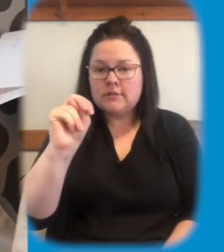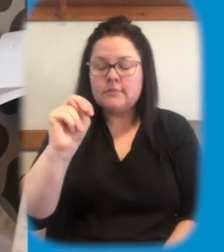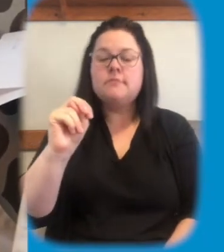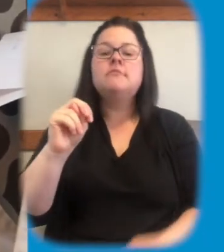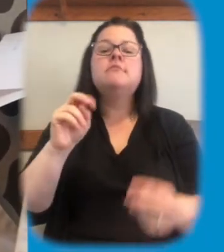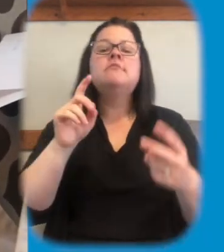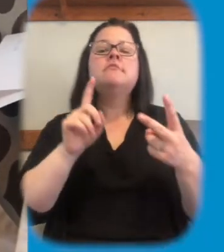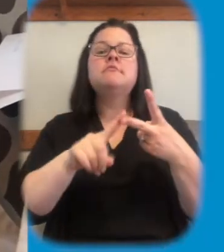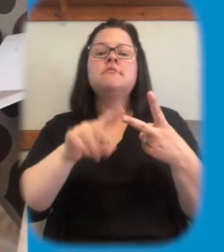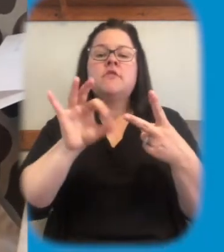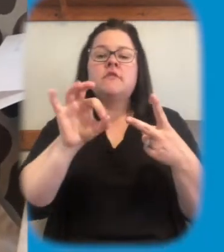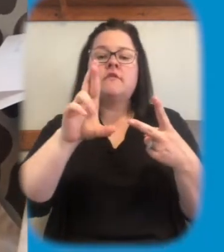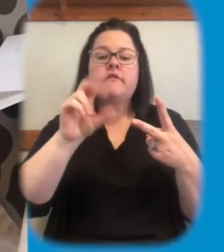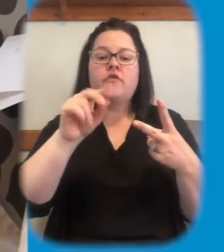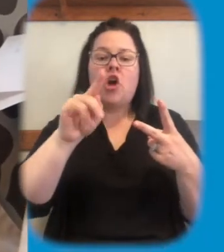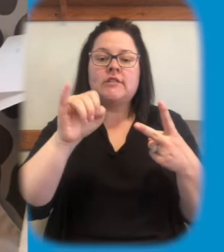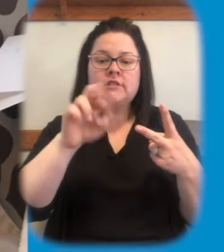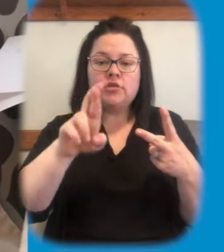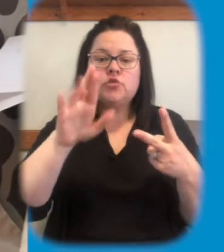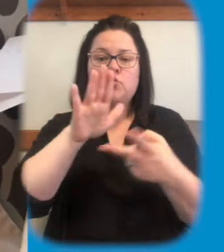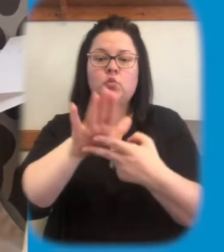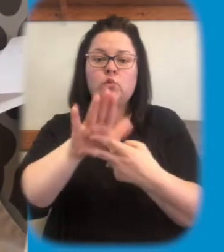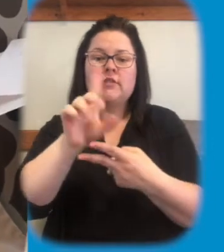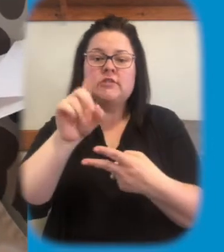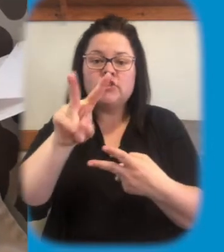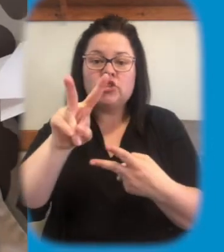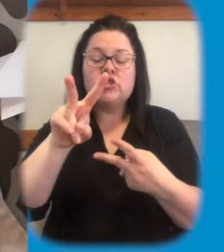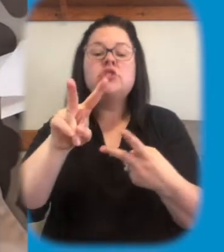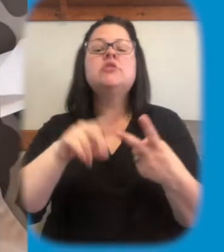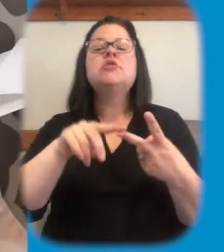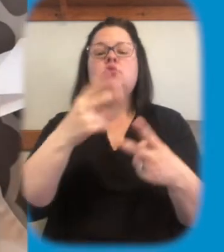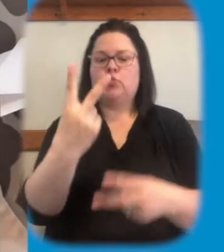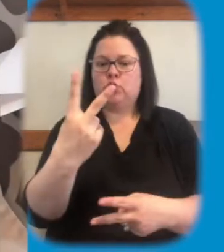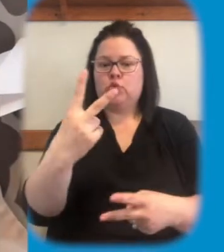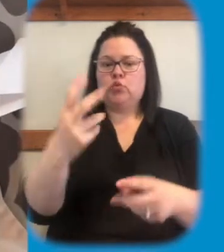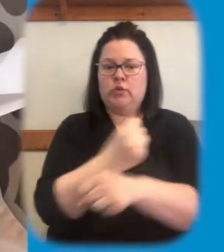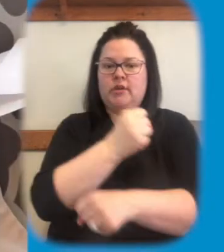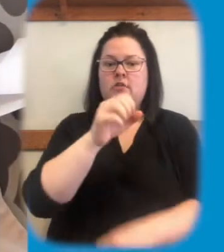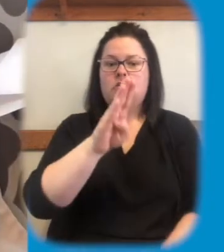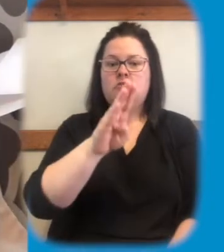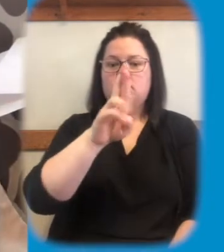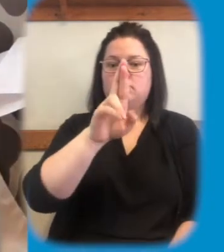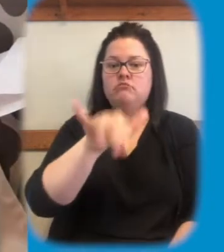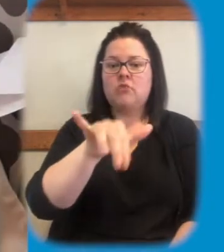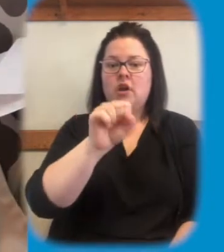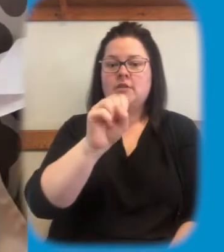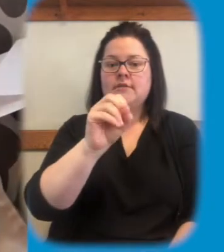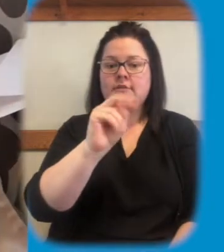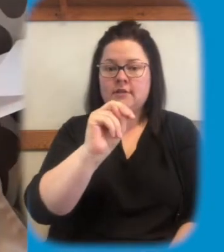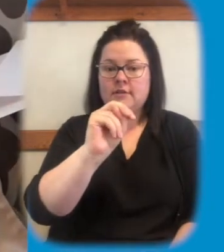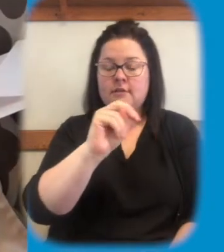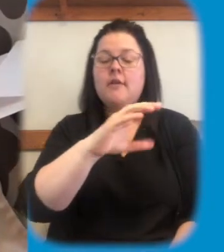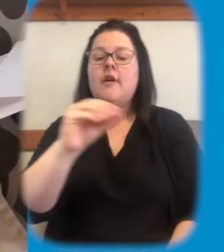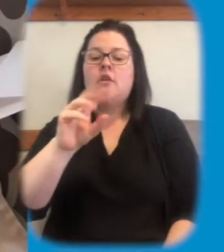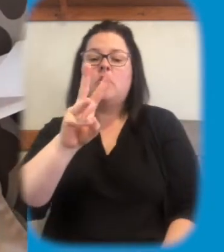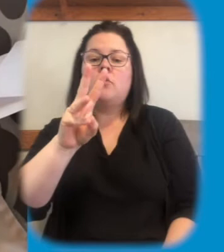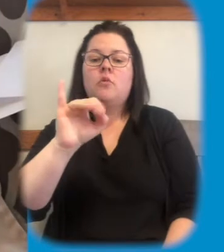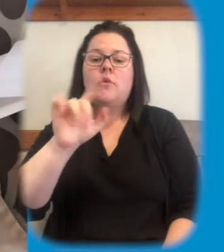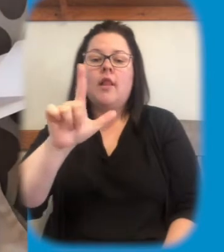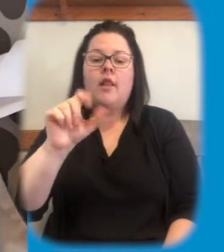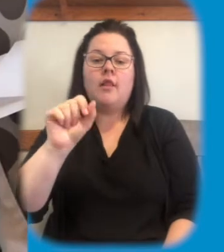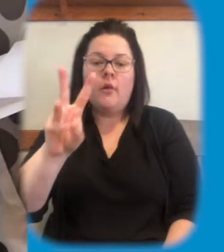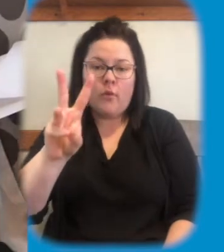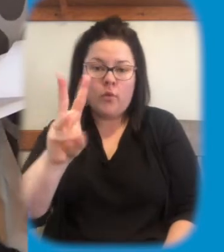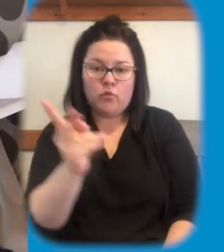and Willow. Yeah, Bryson and Willow from Frontier. Okay. Excellent. So congratulations. We'll get